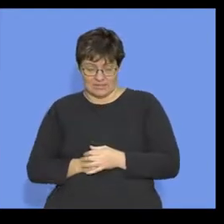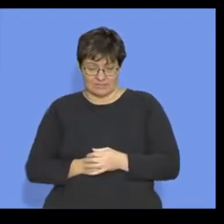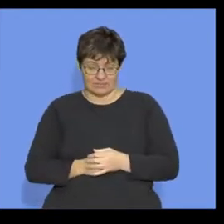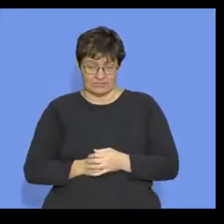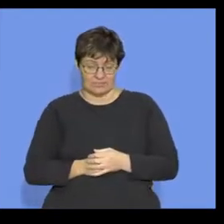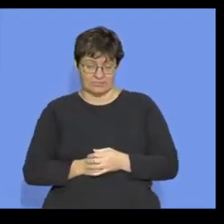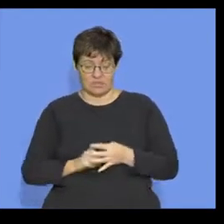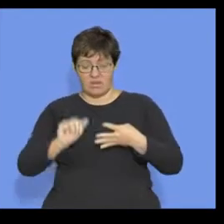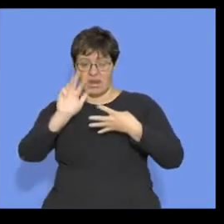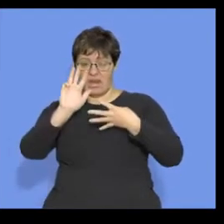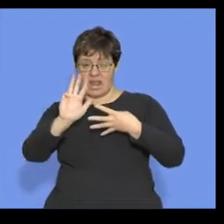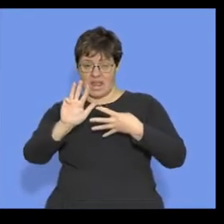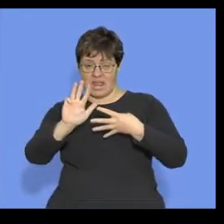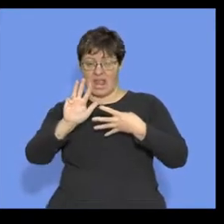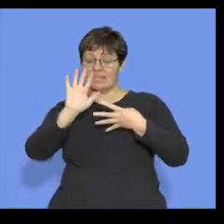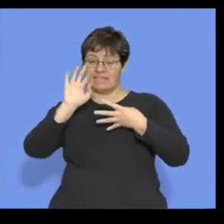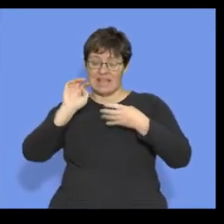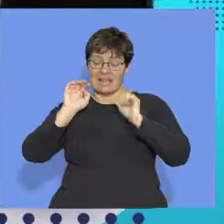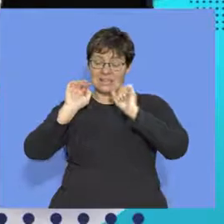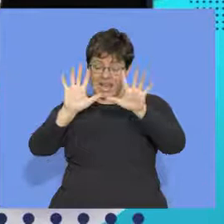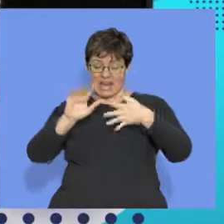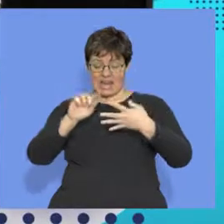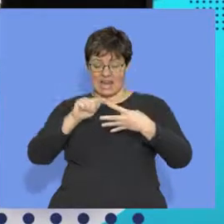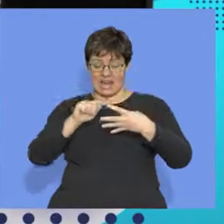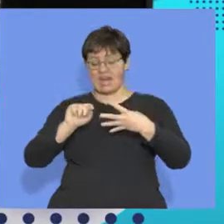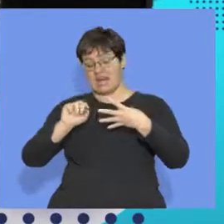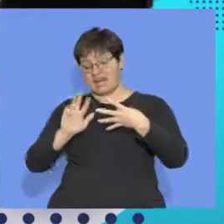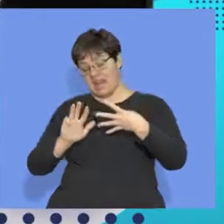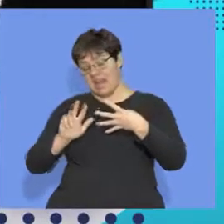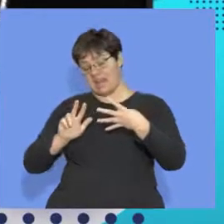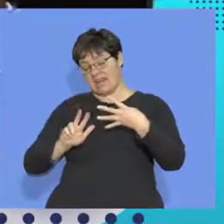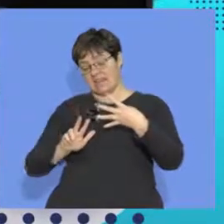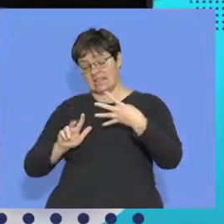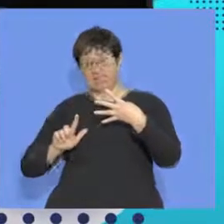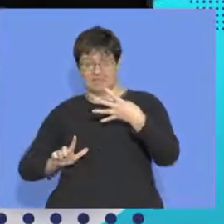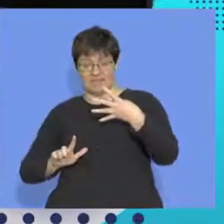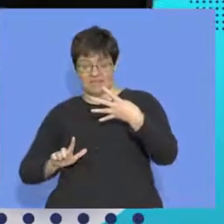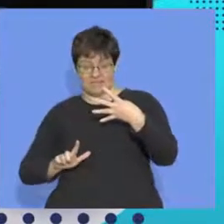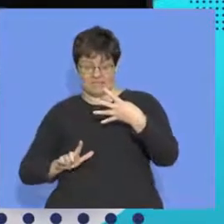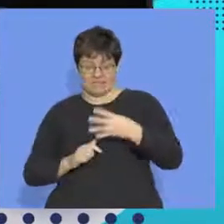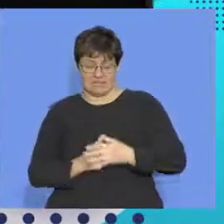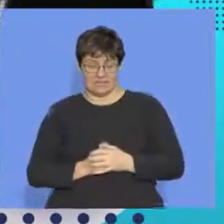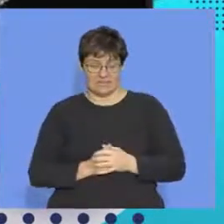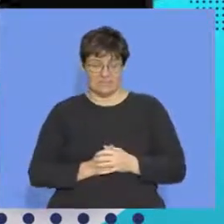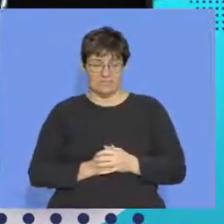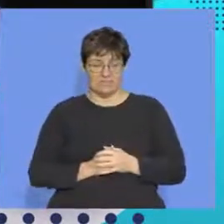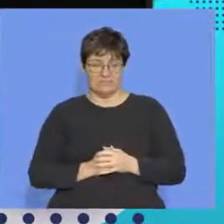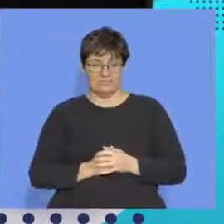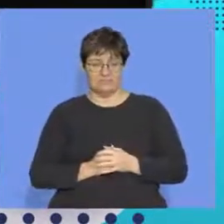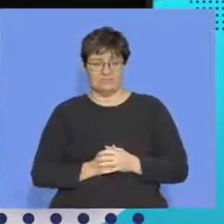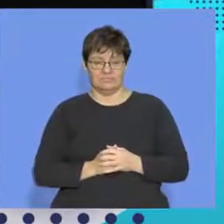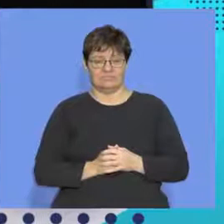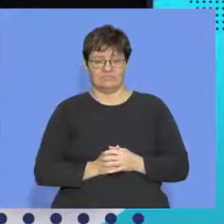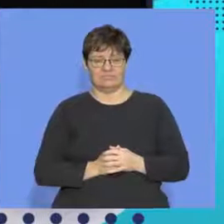choice. Are we all together? We have 10 for the first choice. Are we together? Followed by